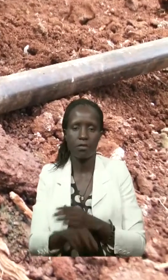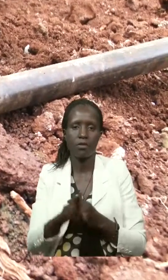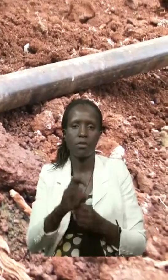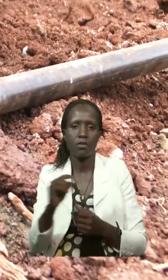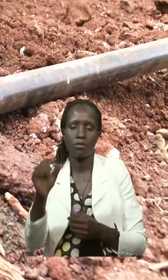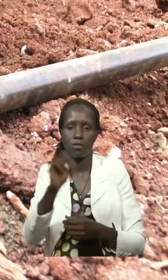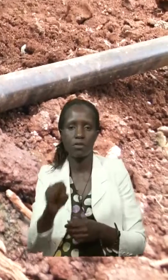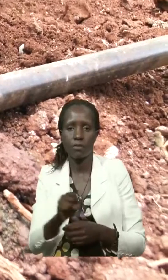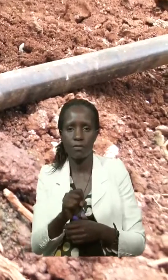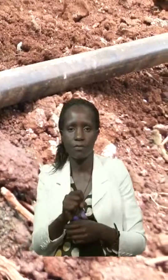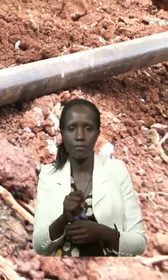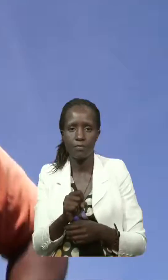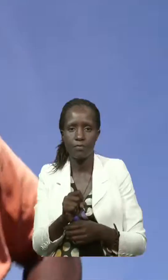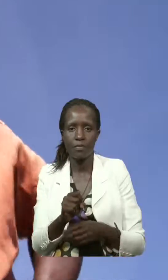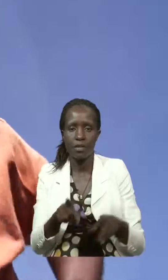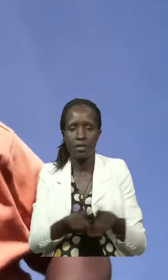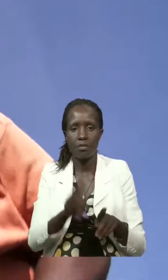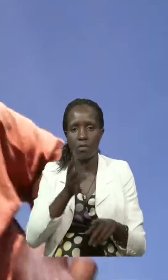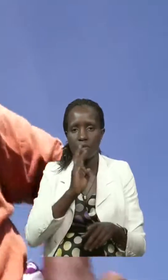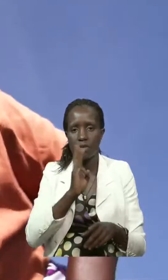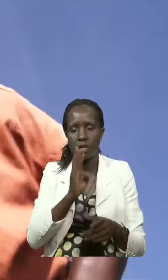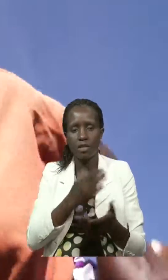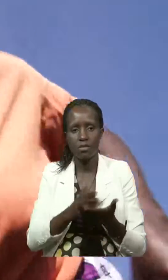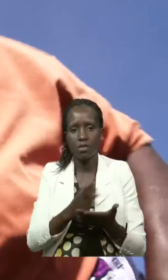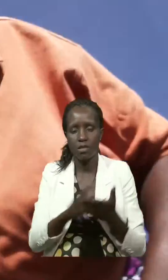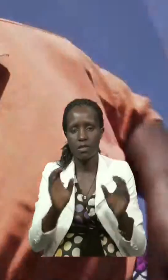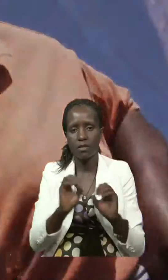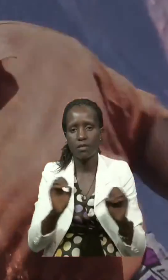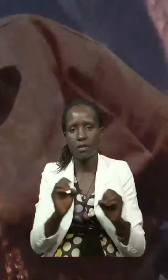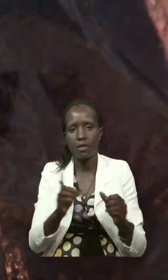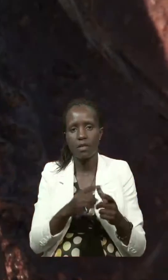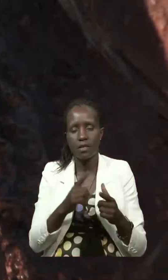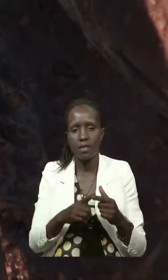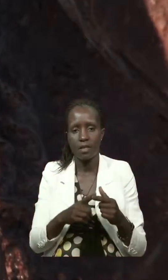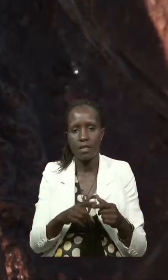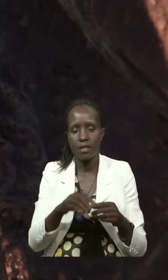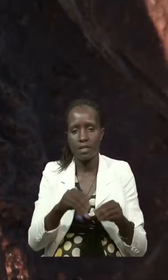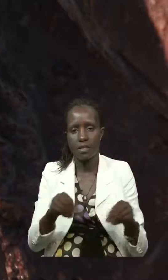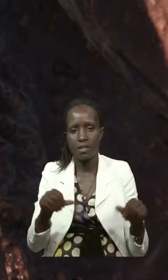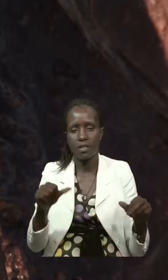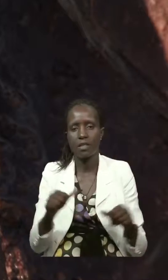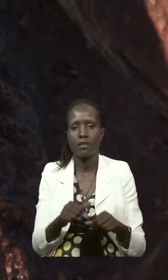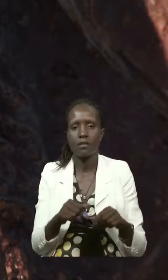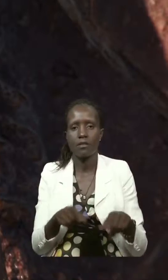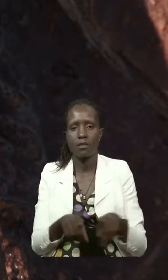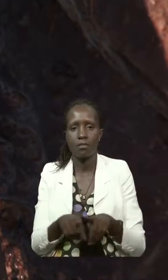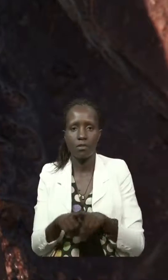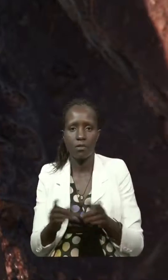plants. As a result, water is not wasted and weed seed germination is inhibited.